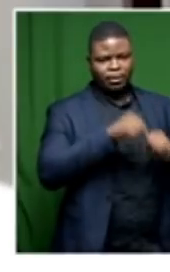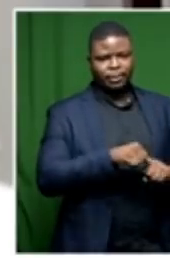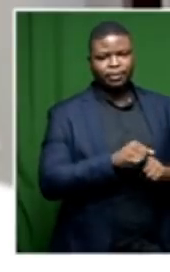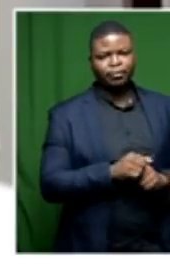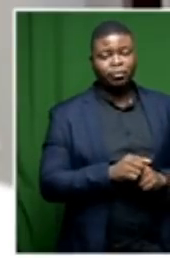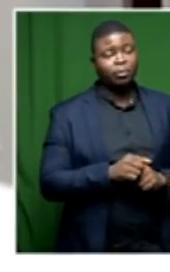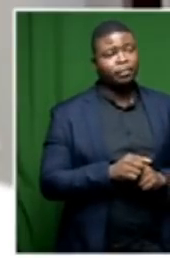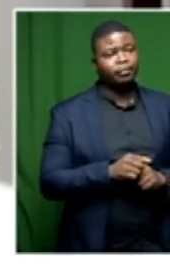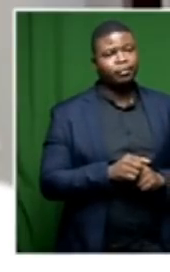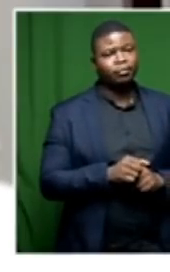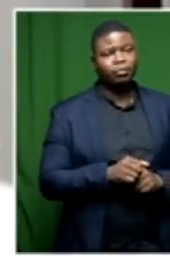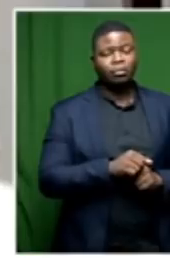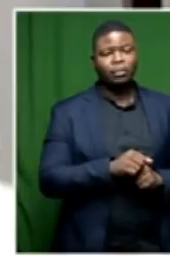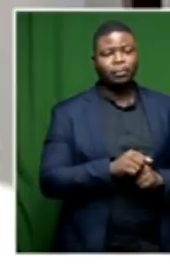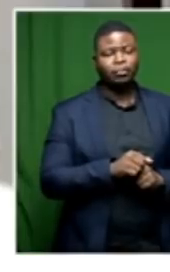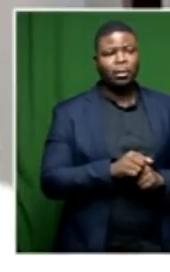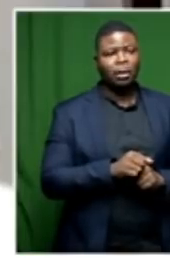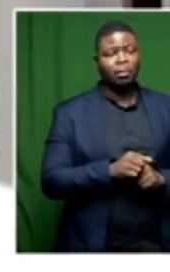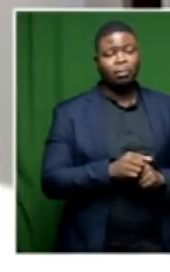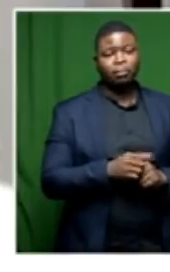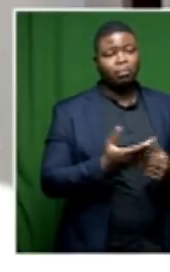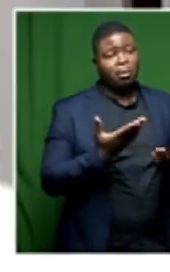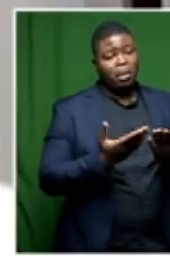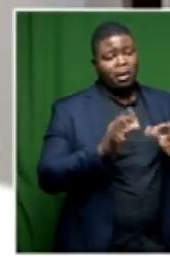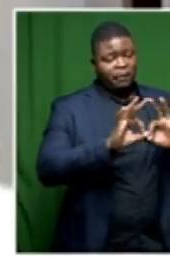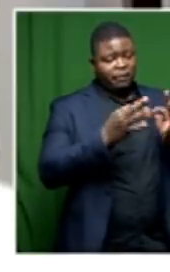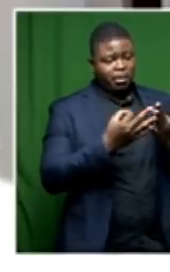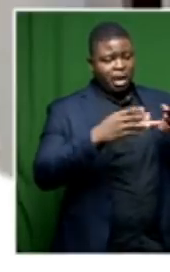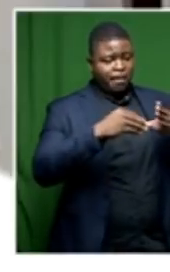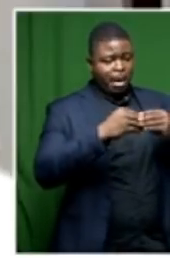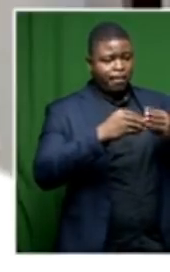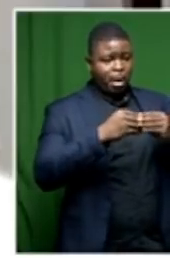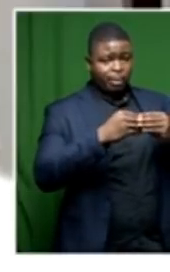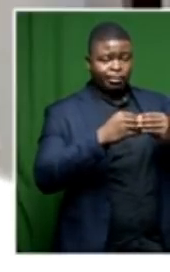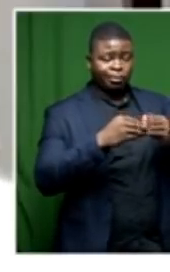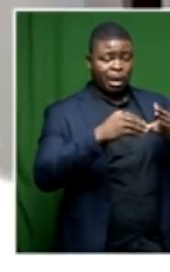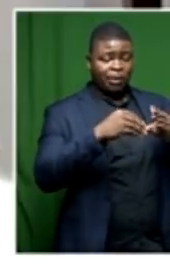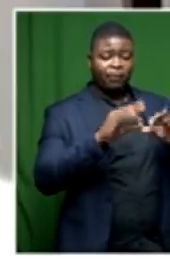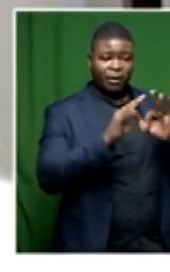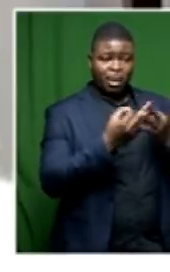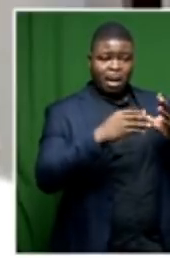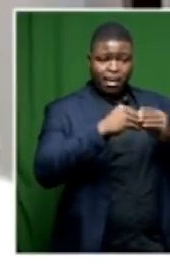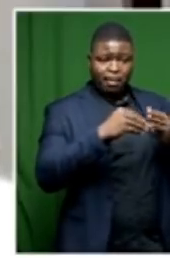a family member, a close family, as a spouse, a permanent